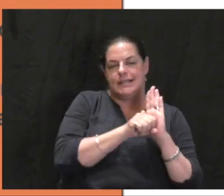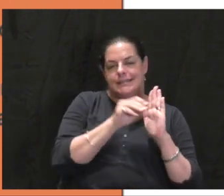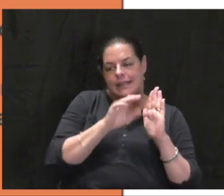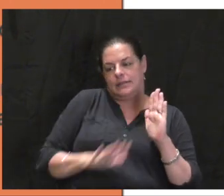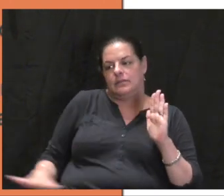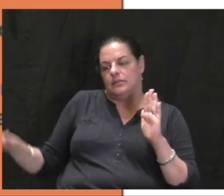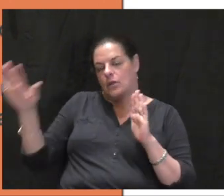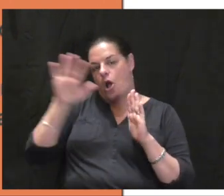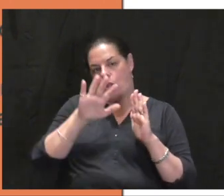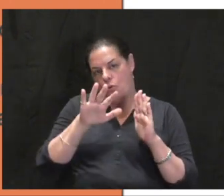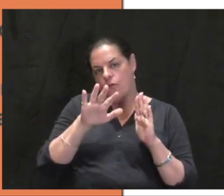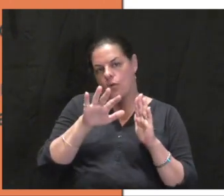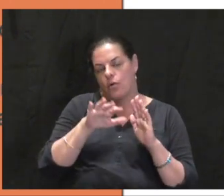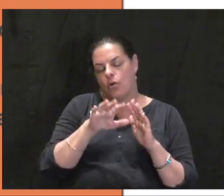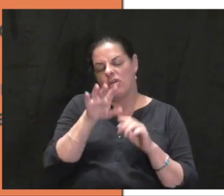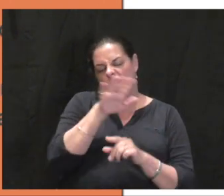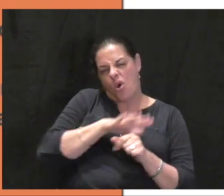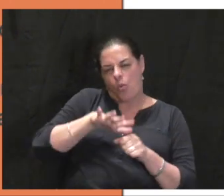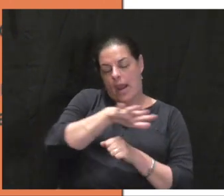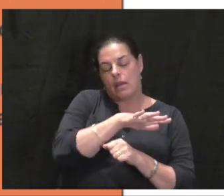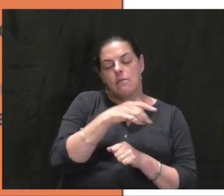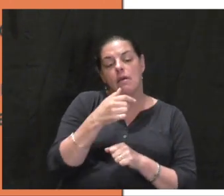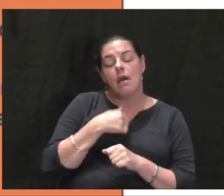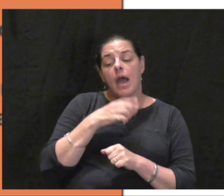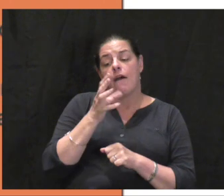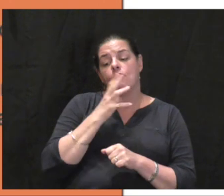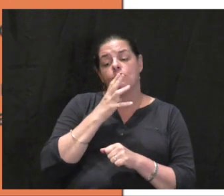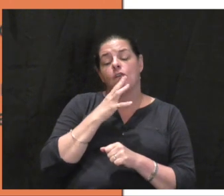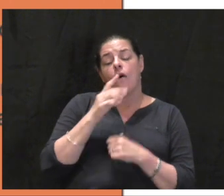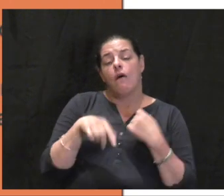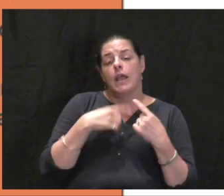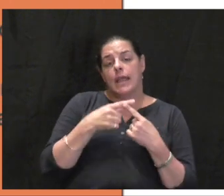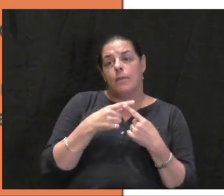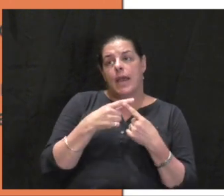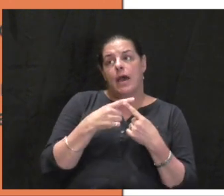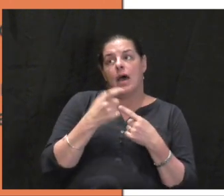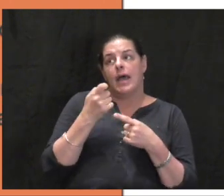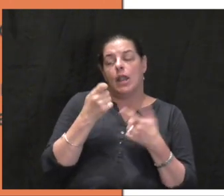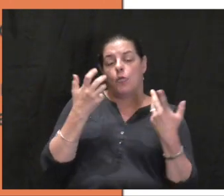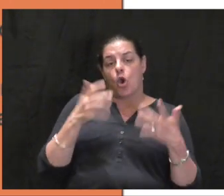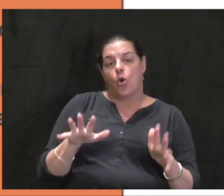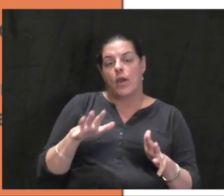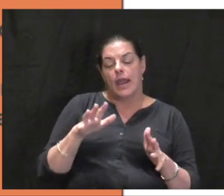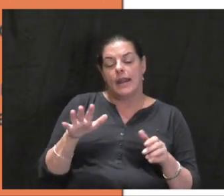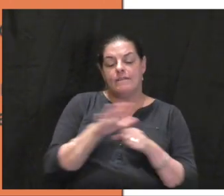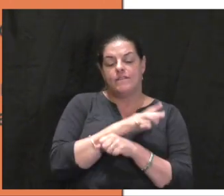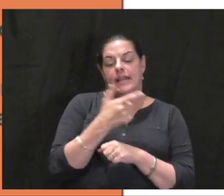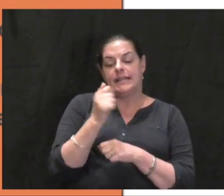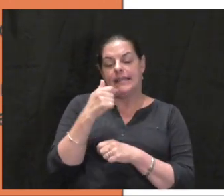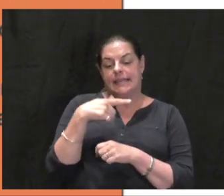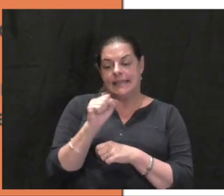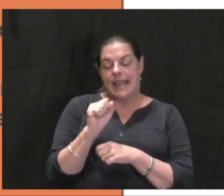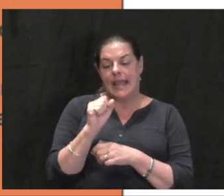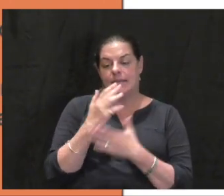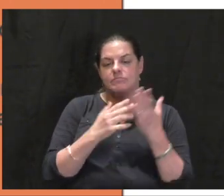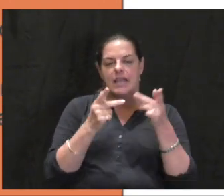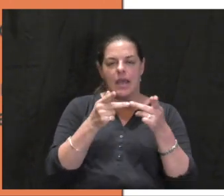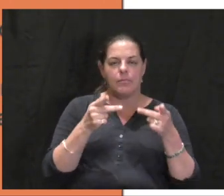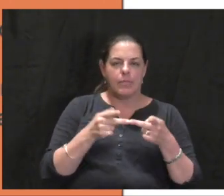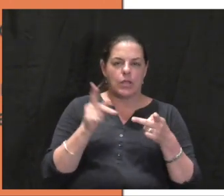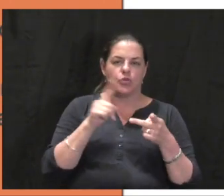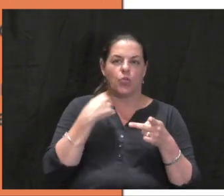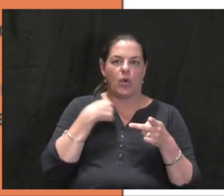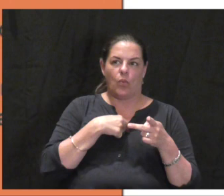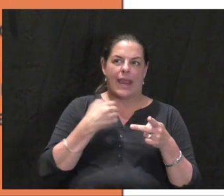The biggest piece there is really that now that we have a better sense and feel for which universities are putting out what, we've definitely been able to be